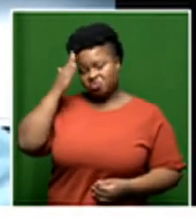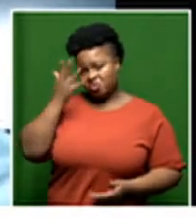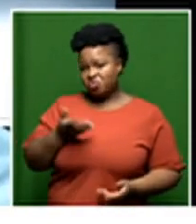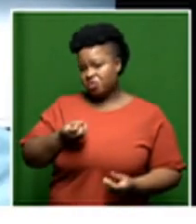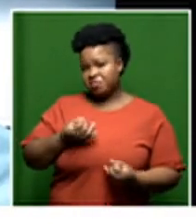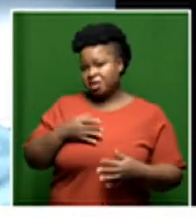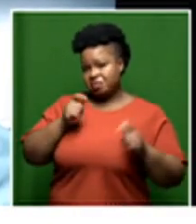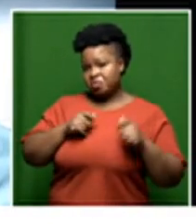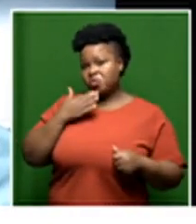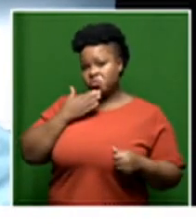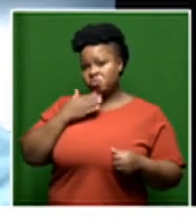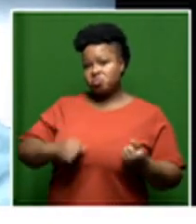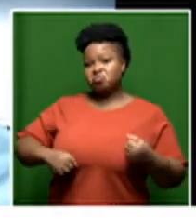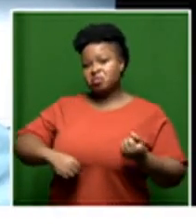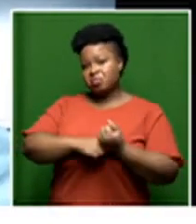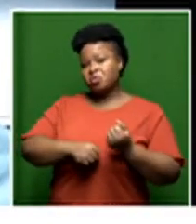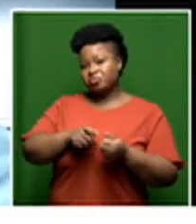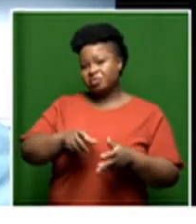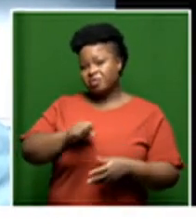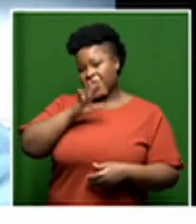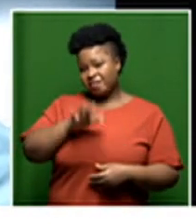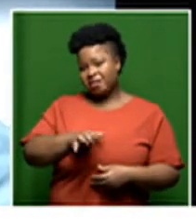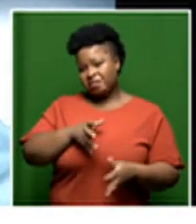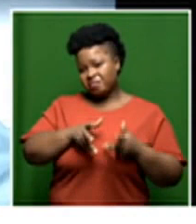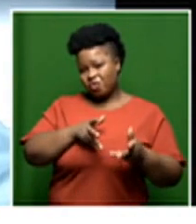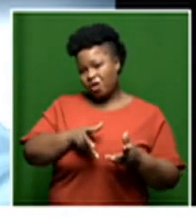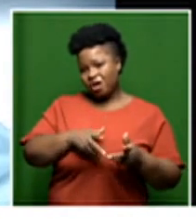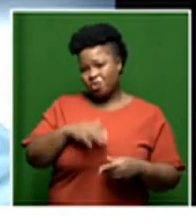many people that follow football here in South Africa.